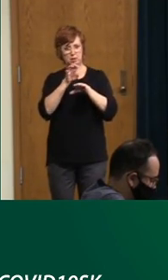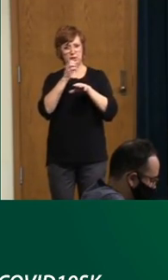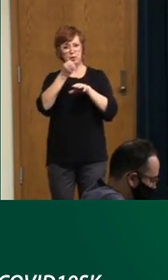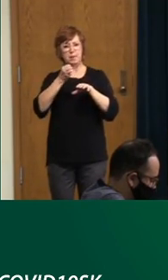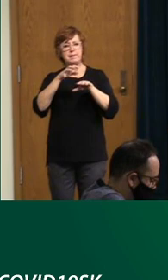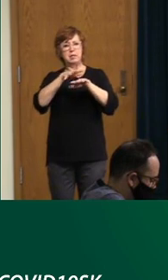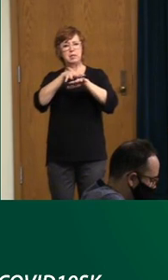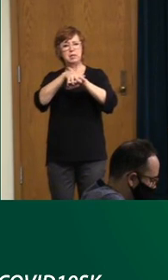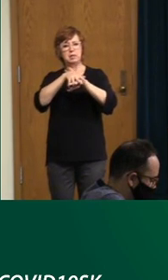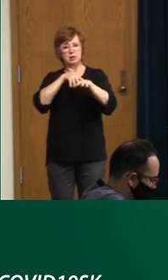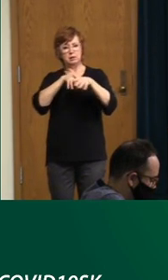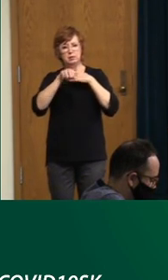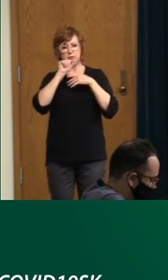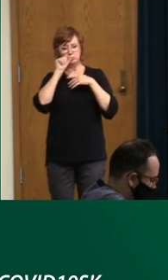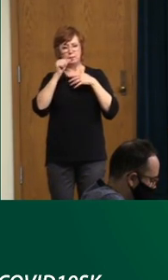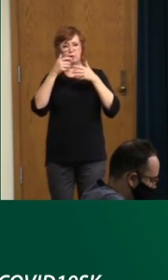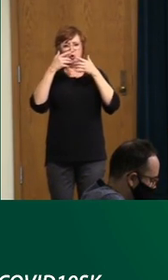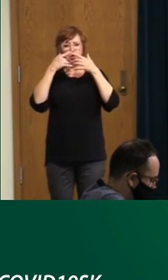But